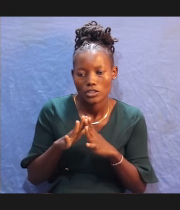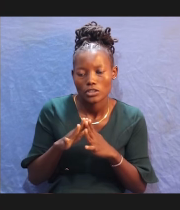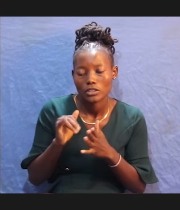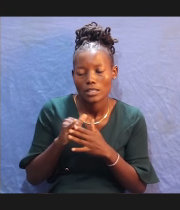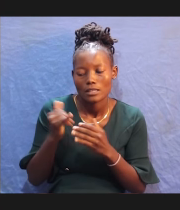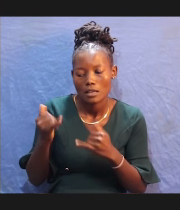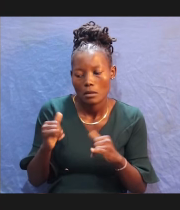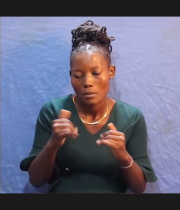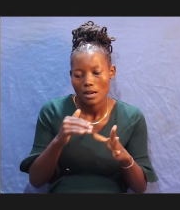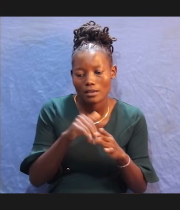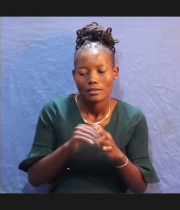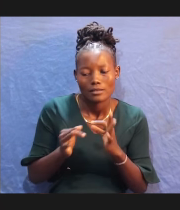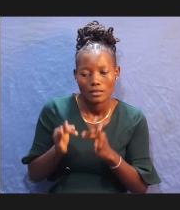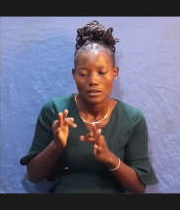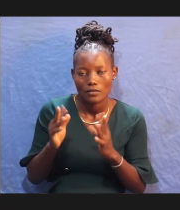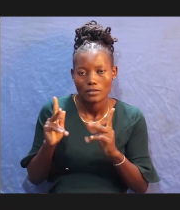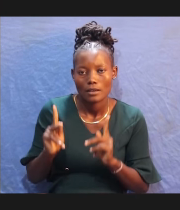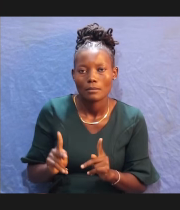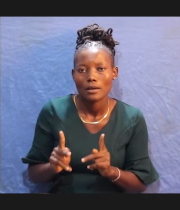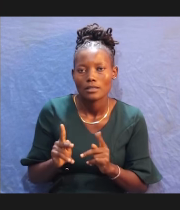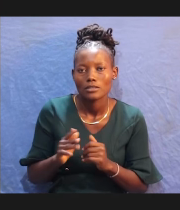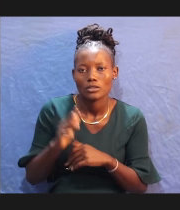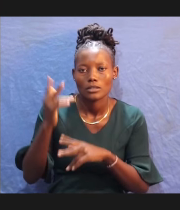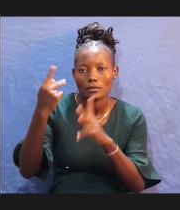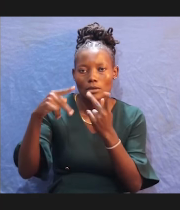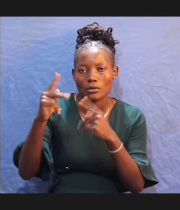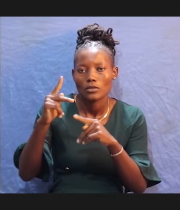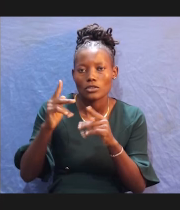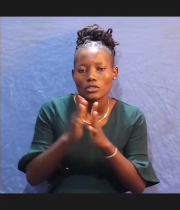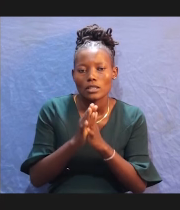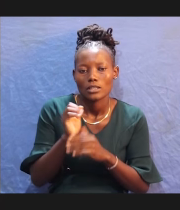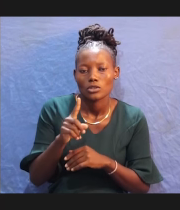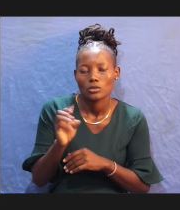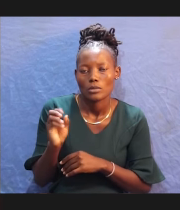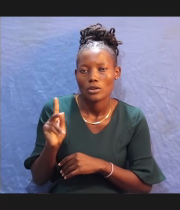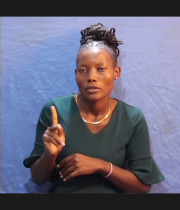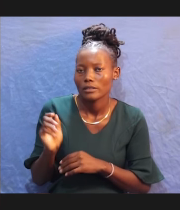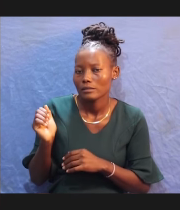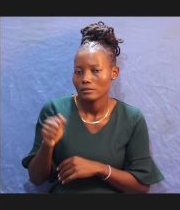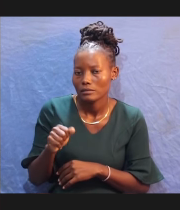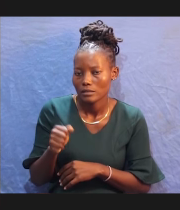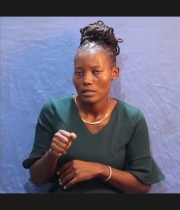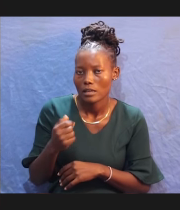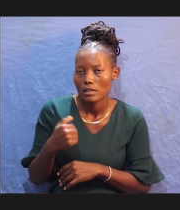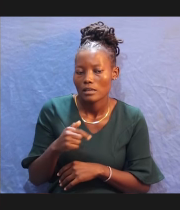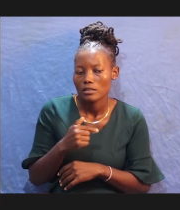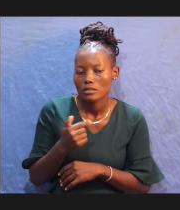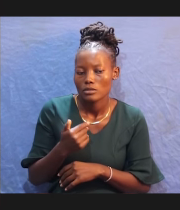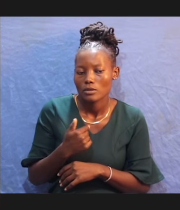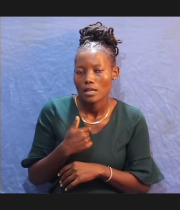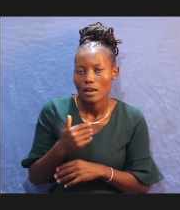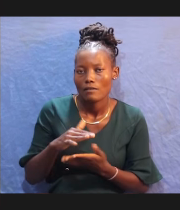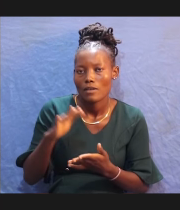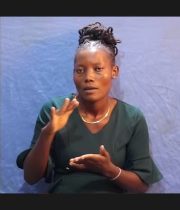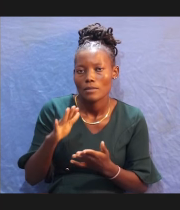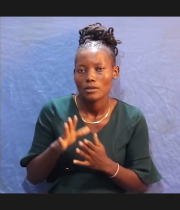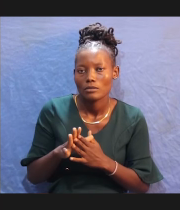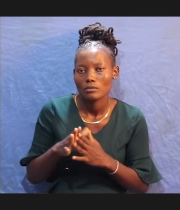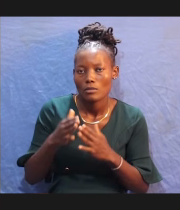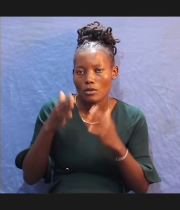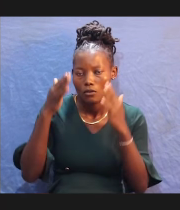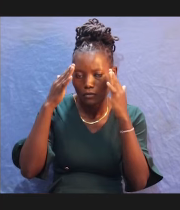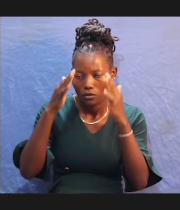in. So it depends on the years. If they're elite professionals and they need to win, okay, yes, we will put a bit much more pressure on